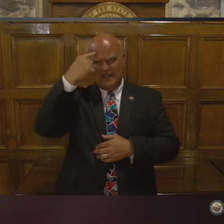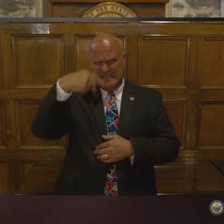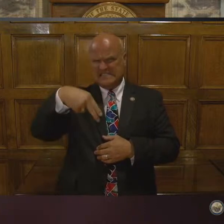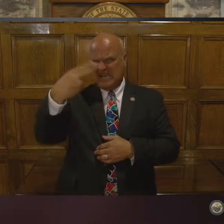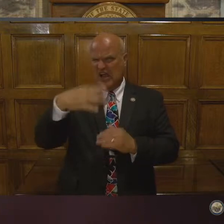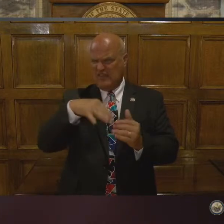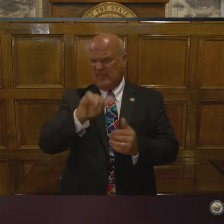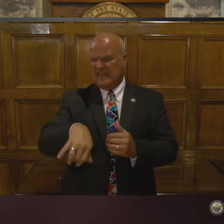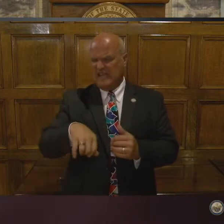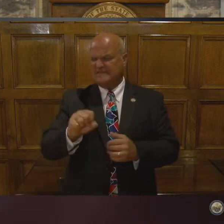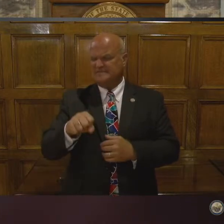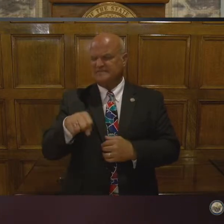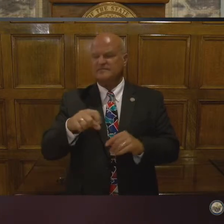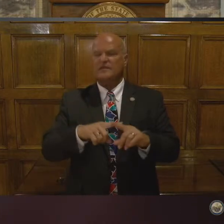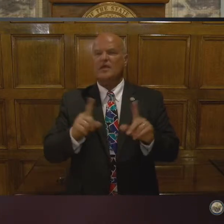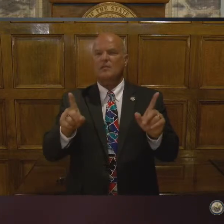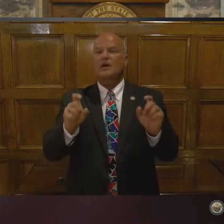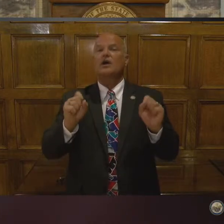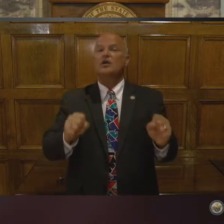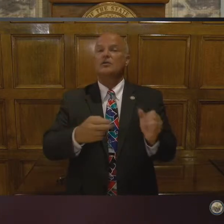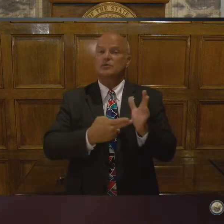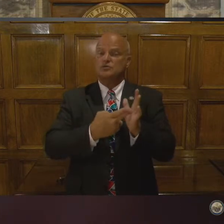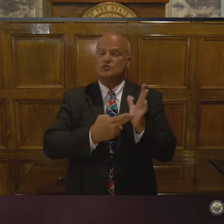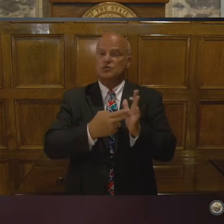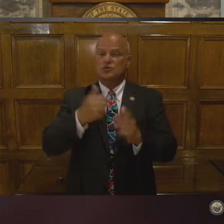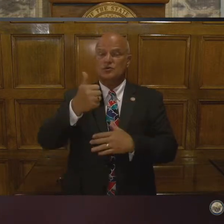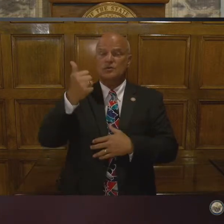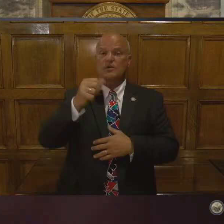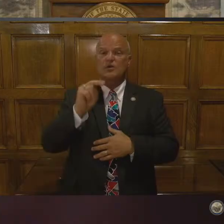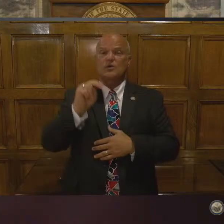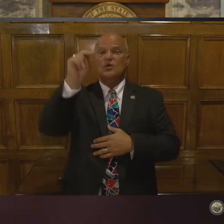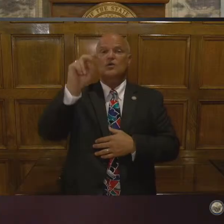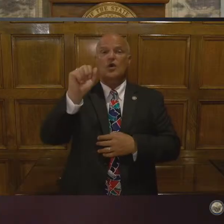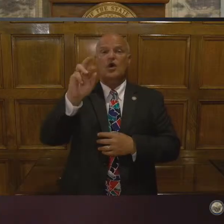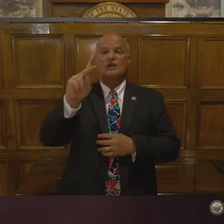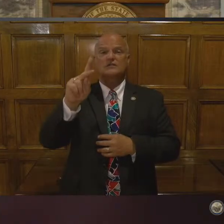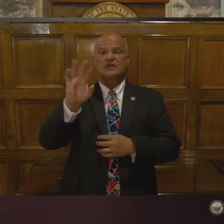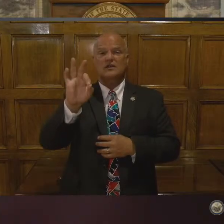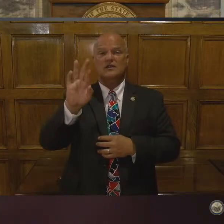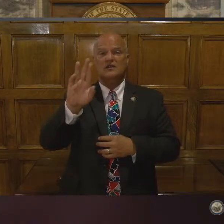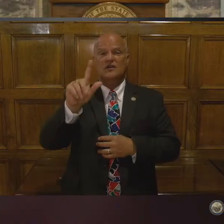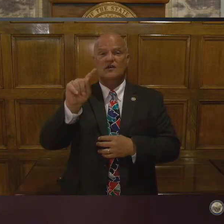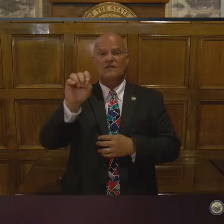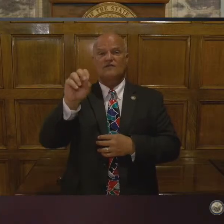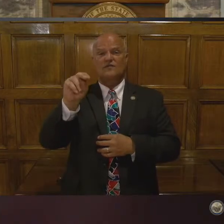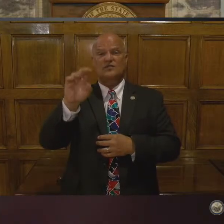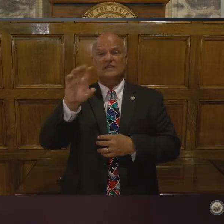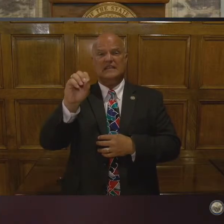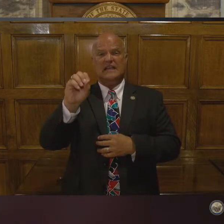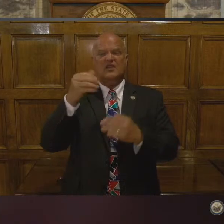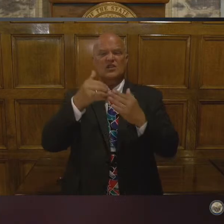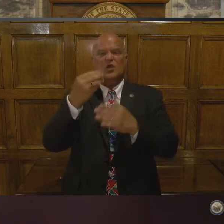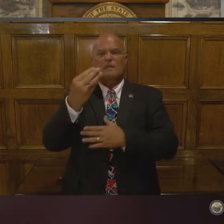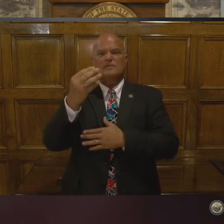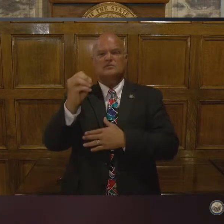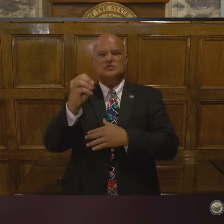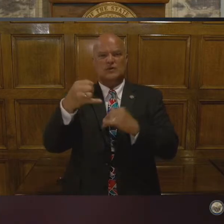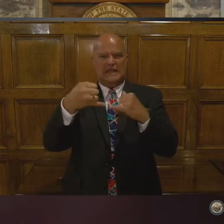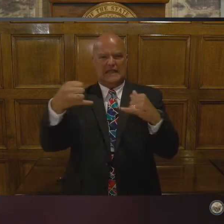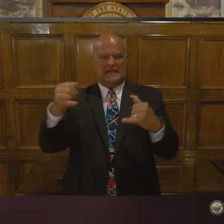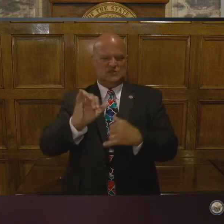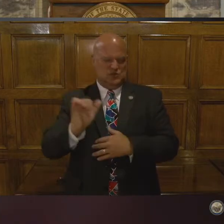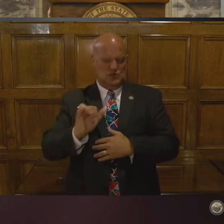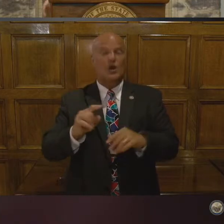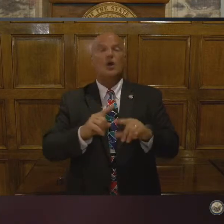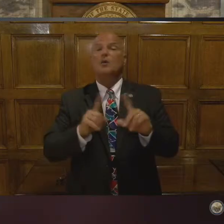than that, and that could be true up in northern Arkansas and Fulton County as well, close to the Missouri line. But